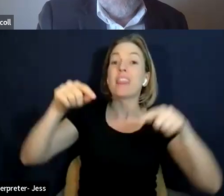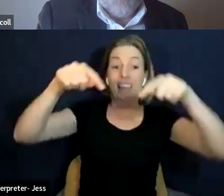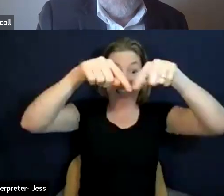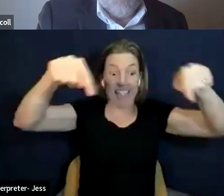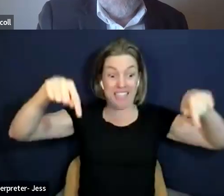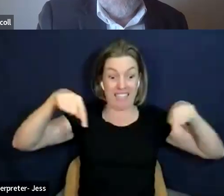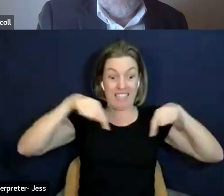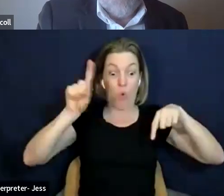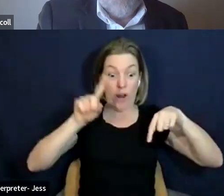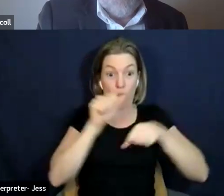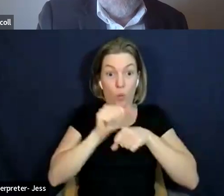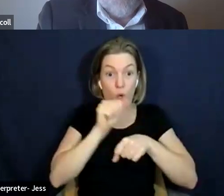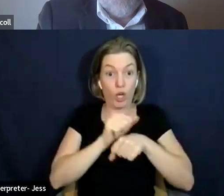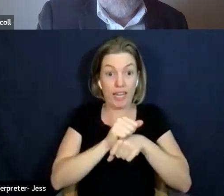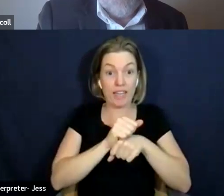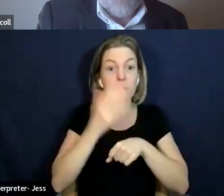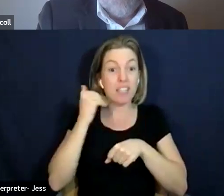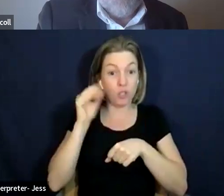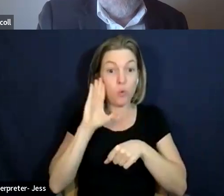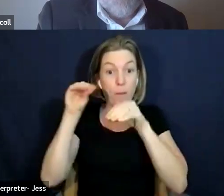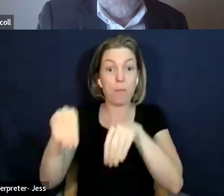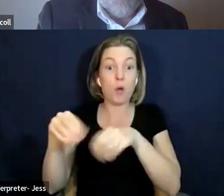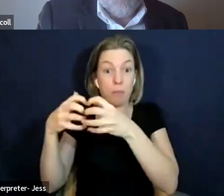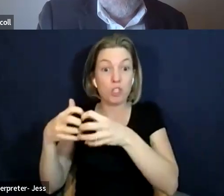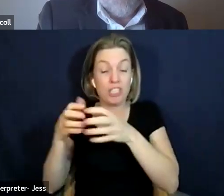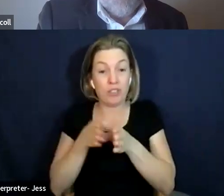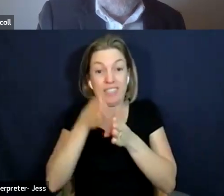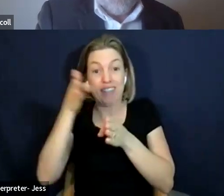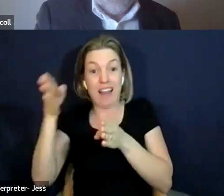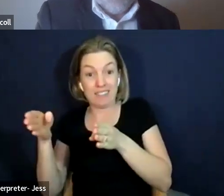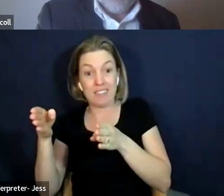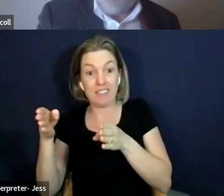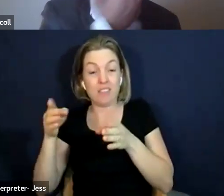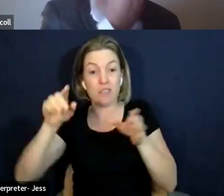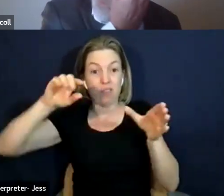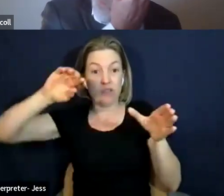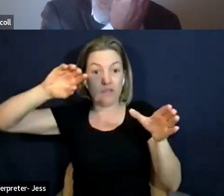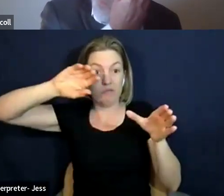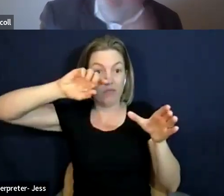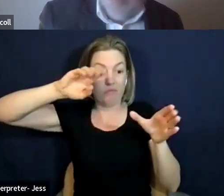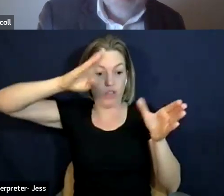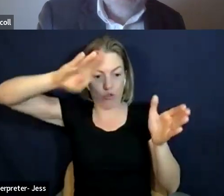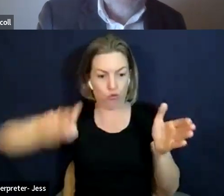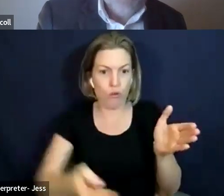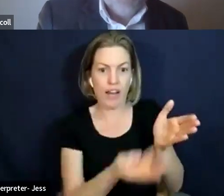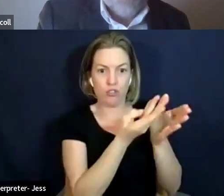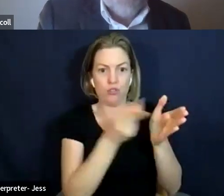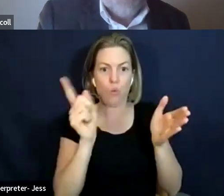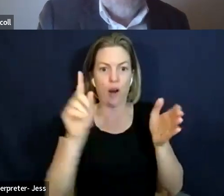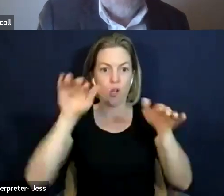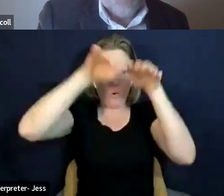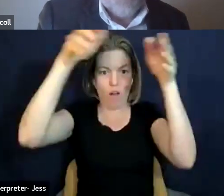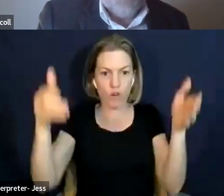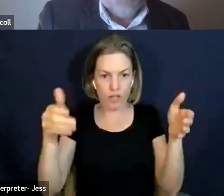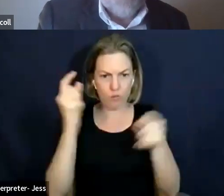where you're working, because you're going to put machinery next to the trench where you're cut and covering, right? Right. Okay.